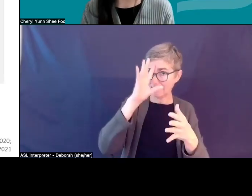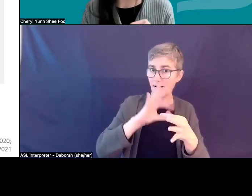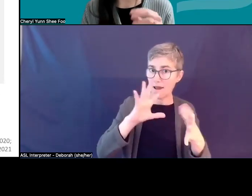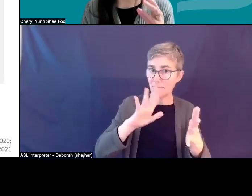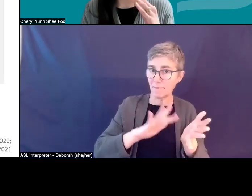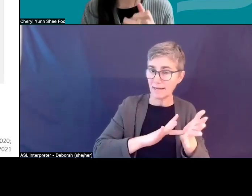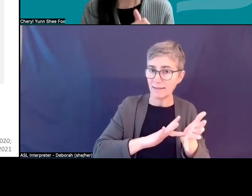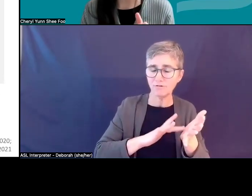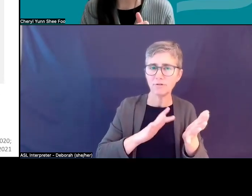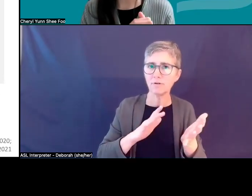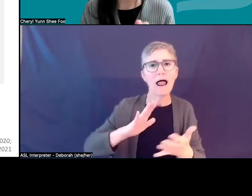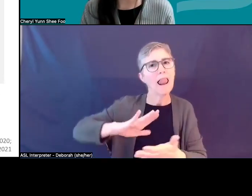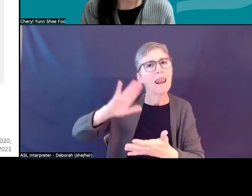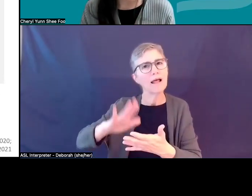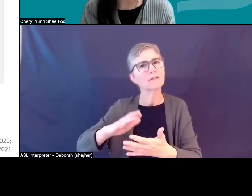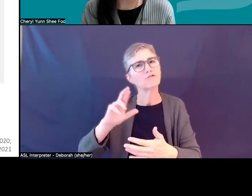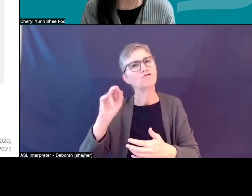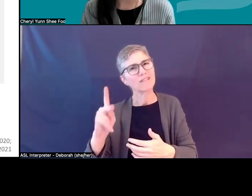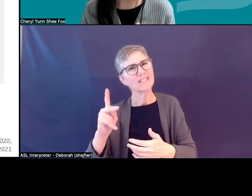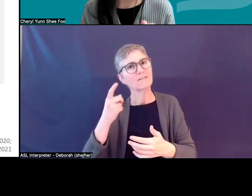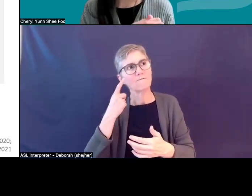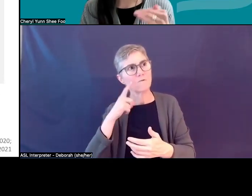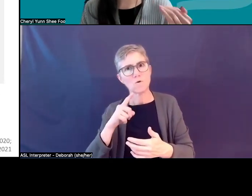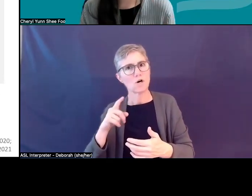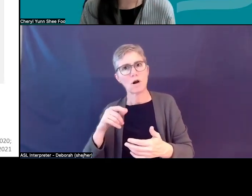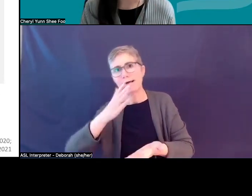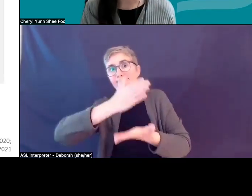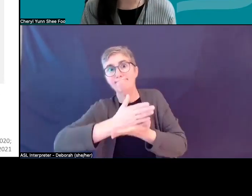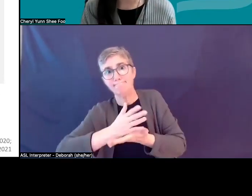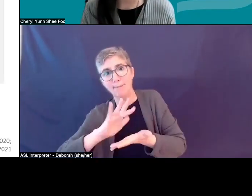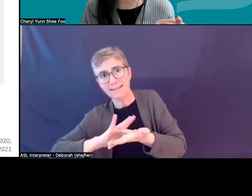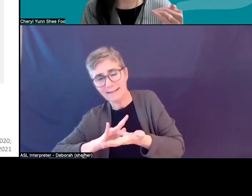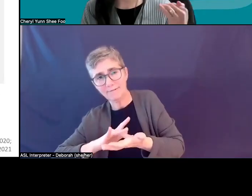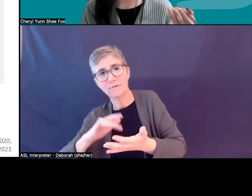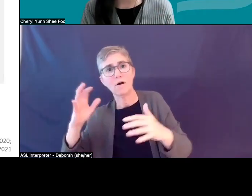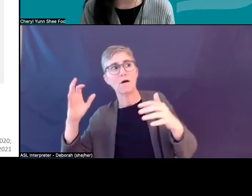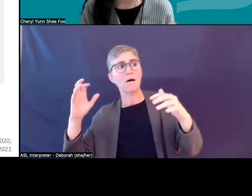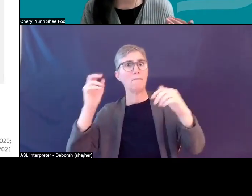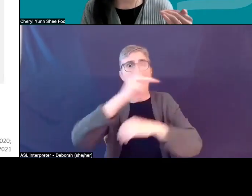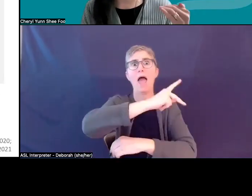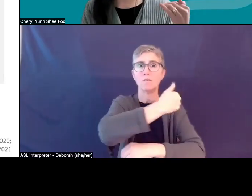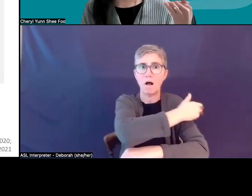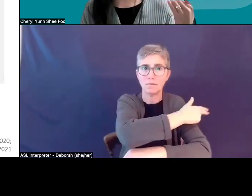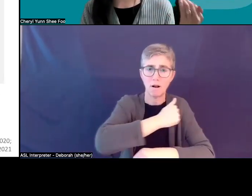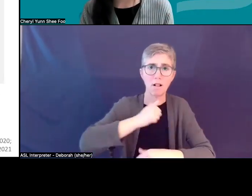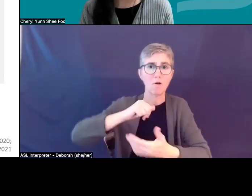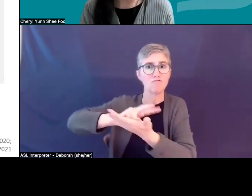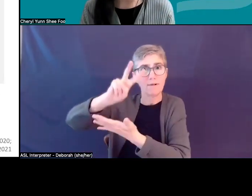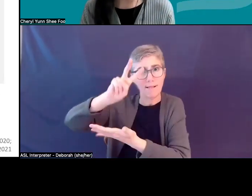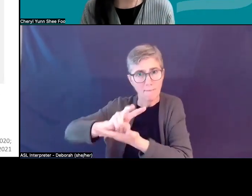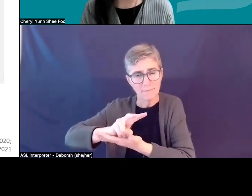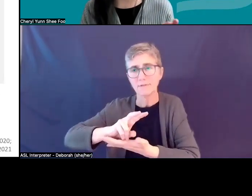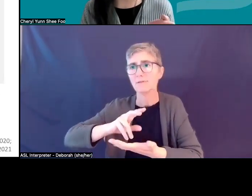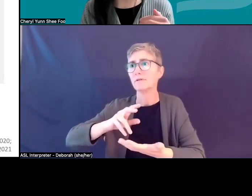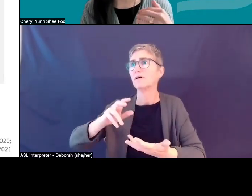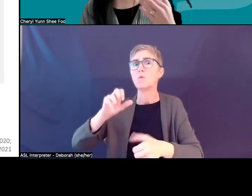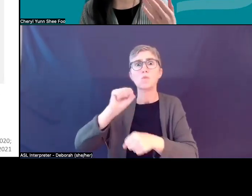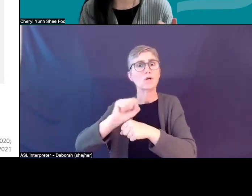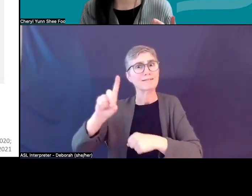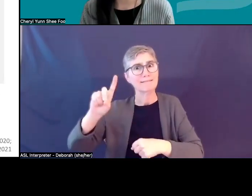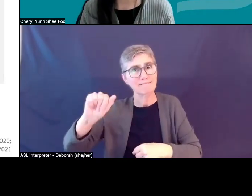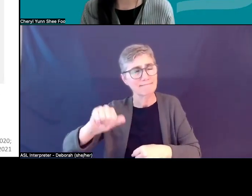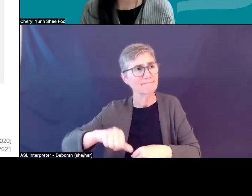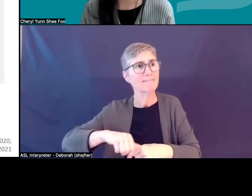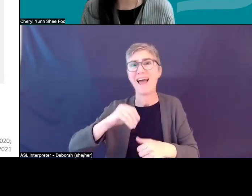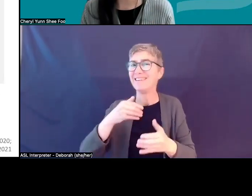the risk of medication discontinuation, hospitalizations, relapse, work disability, and